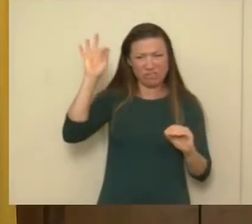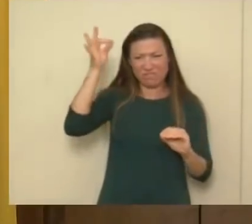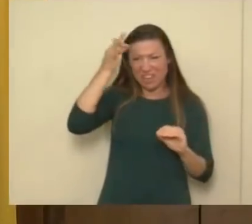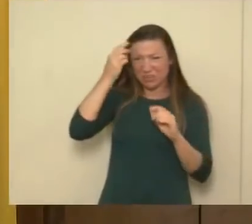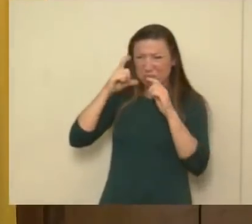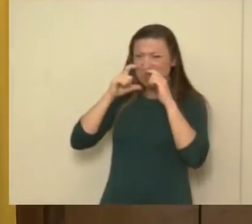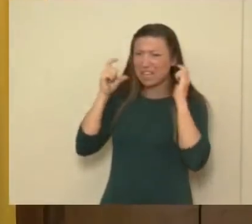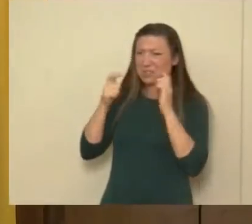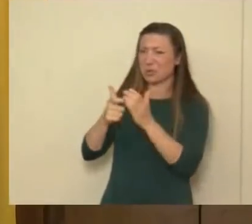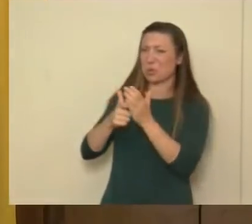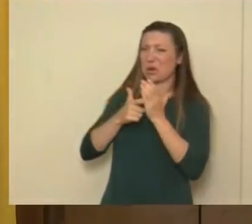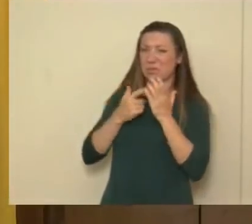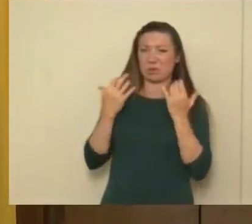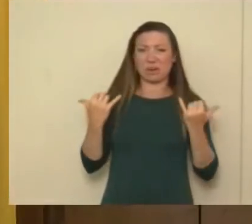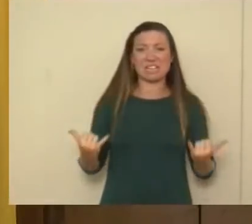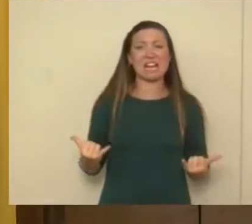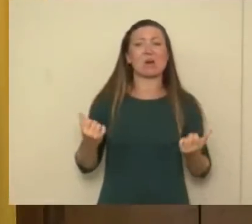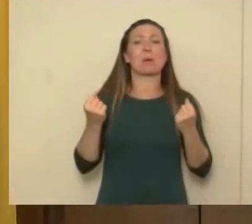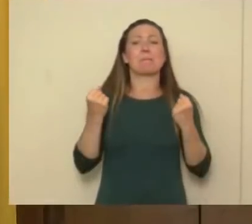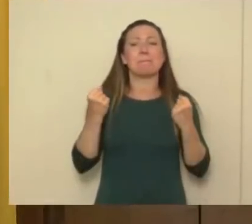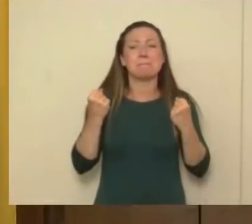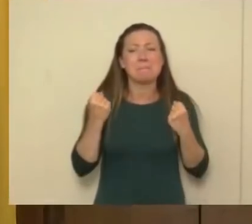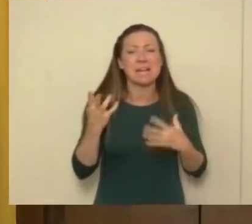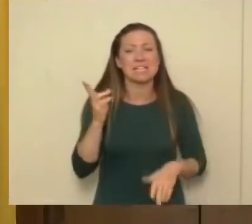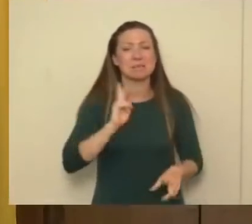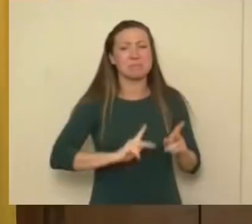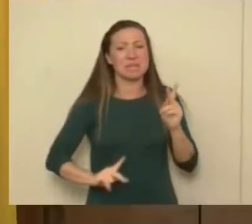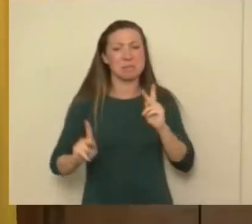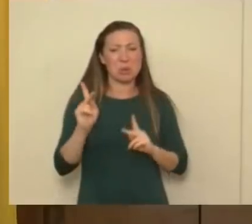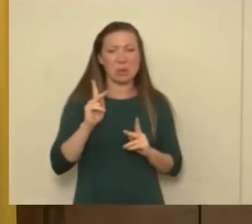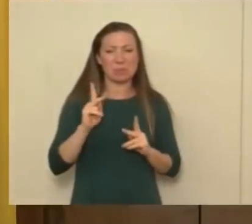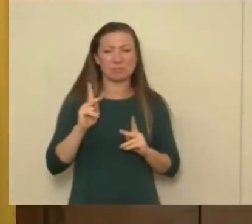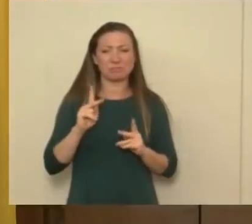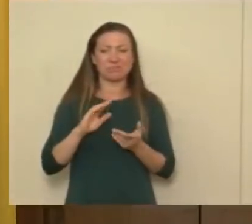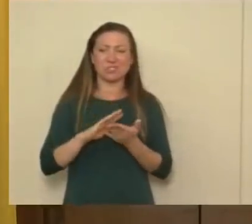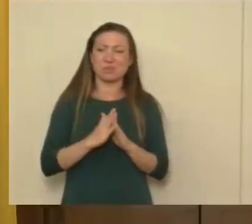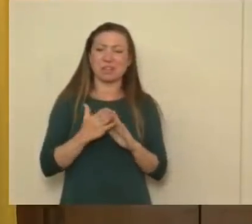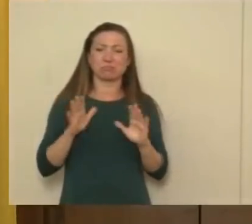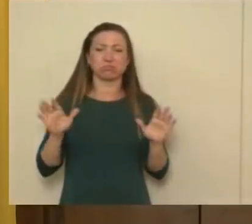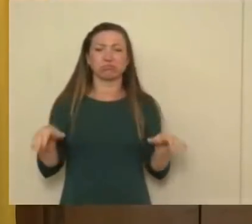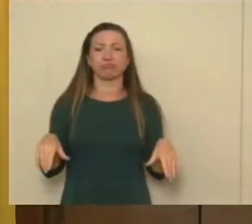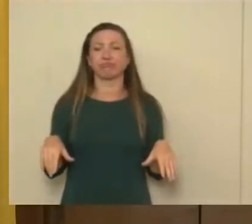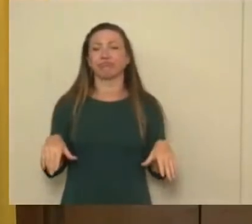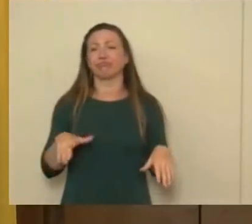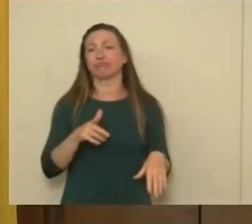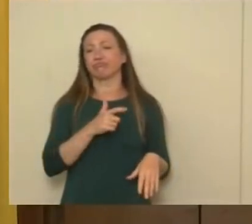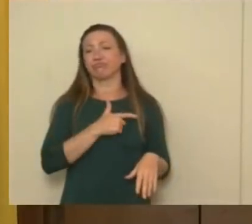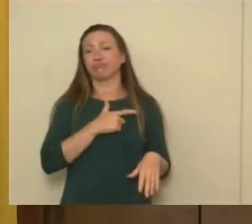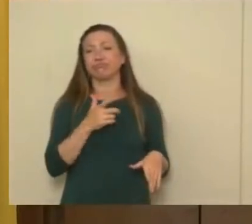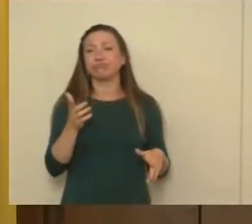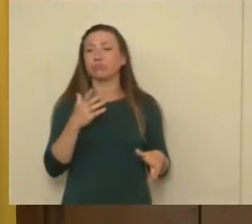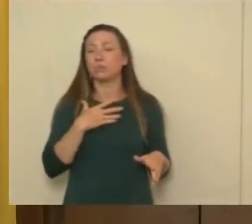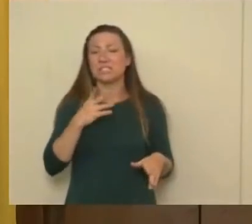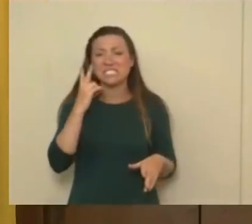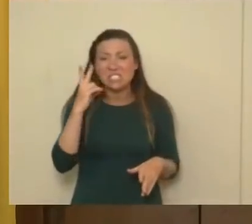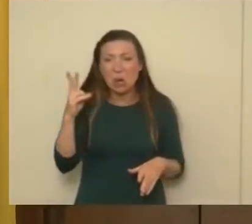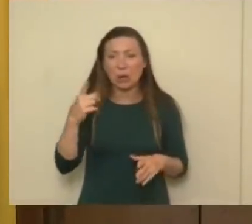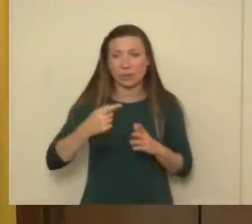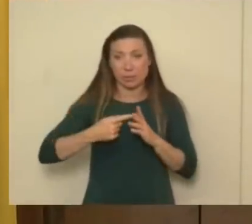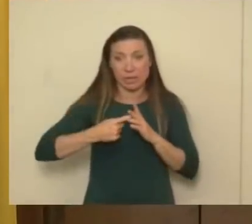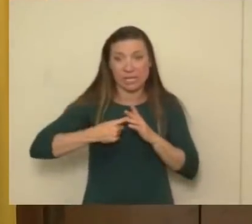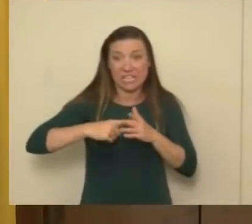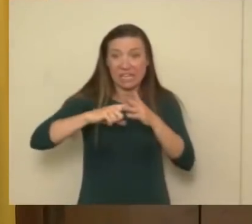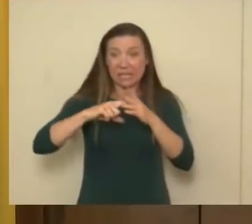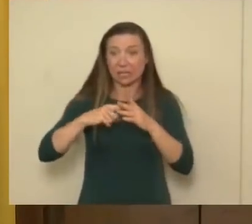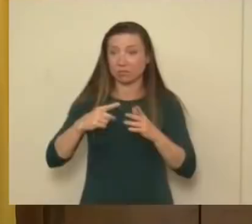Mexicans became very lax. We saw a real effective effort at the onset, the front end, largely our